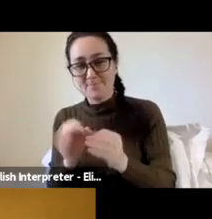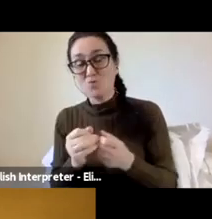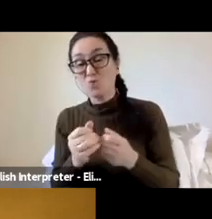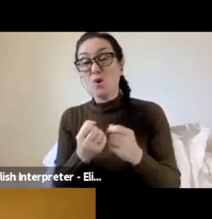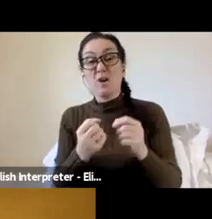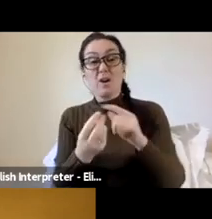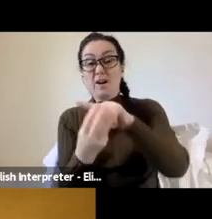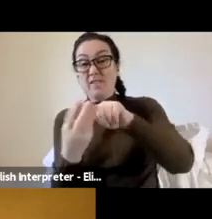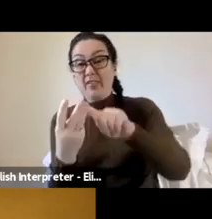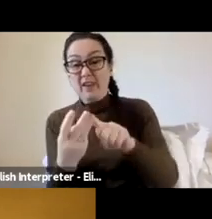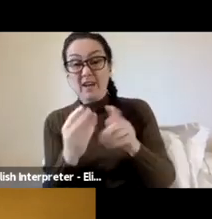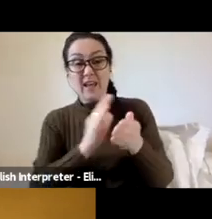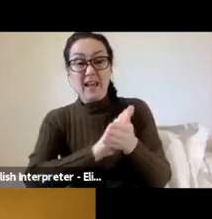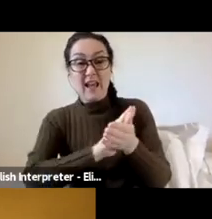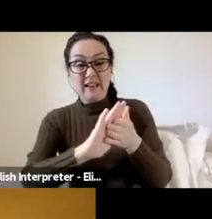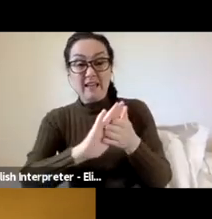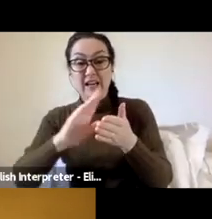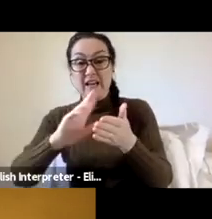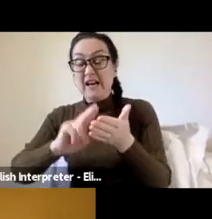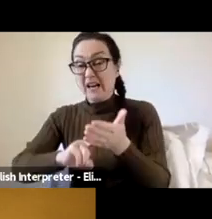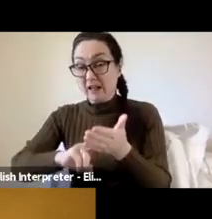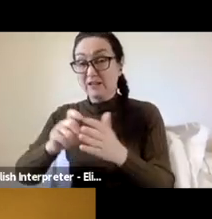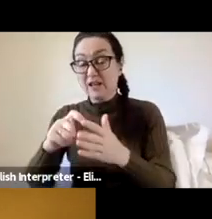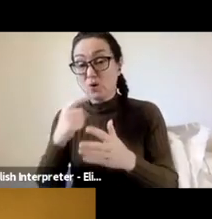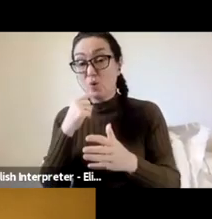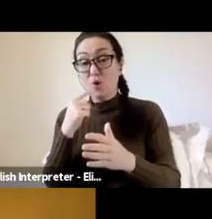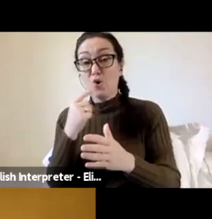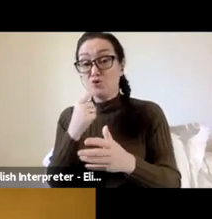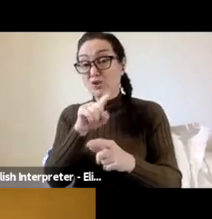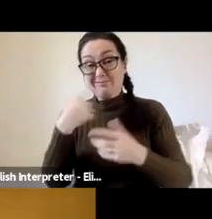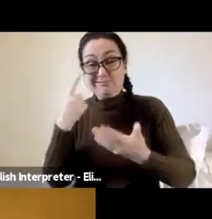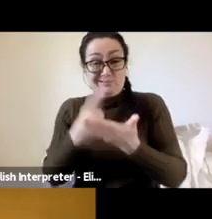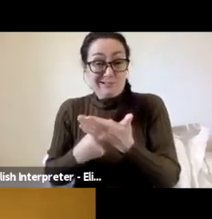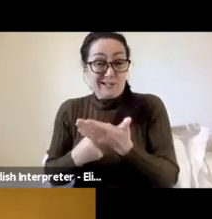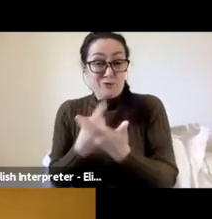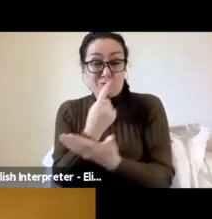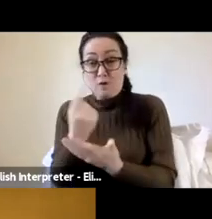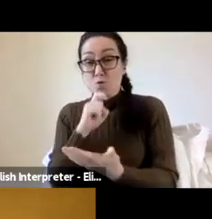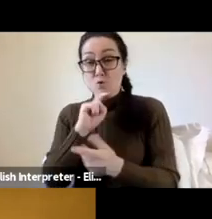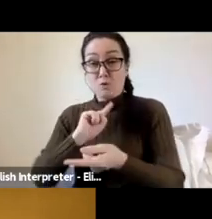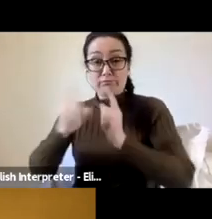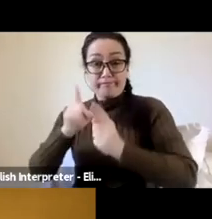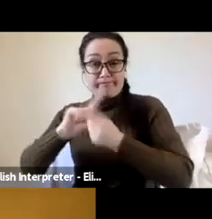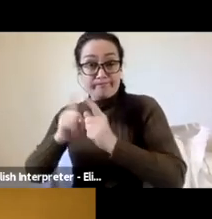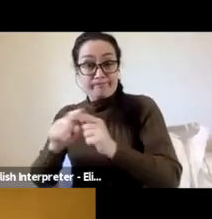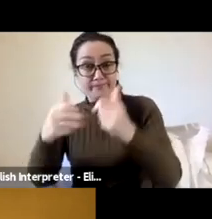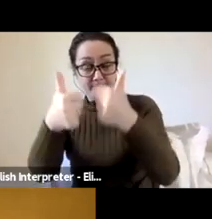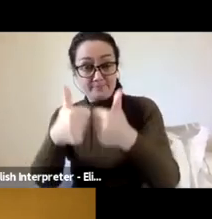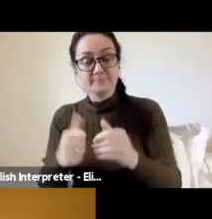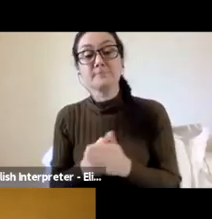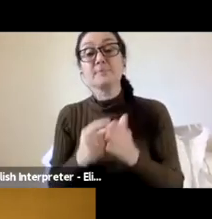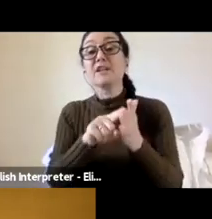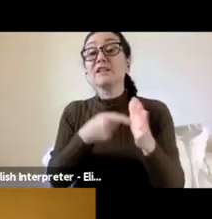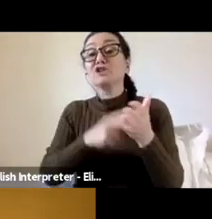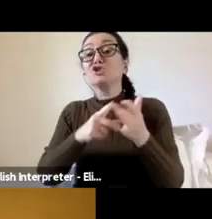question first in. So we have, this is one of the questions from before the break. From Janice MacDonald at Deaf